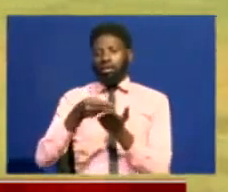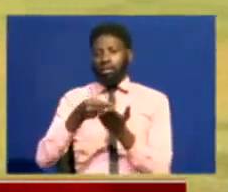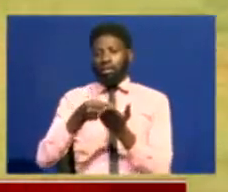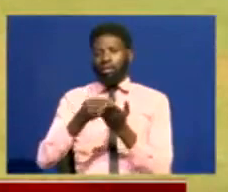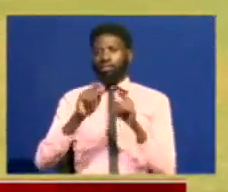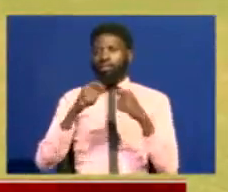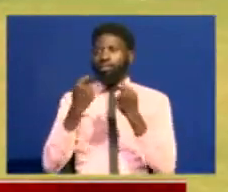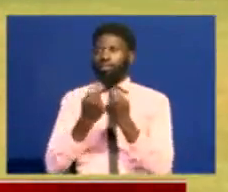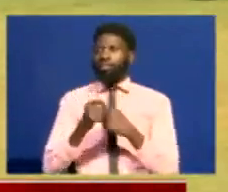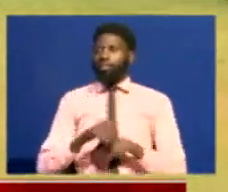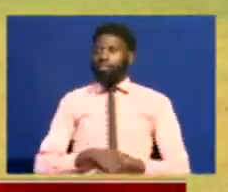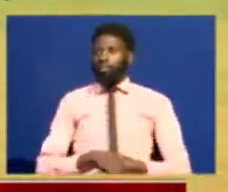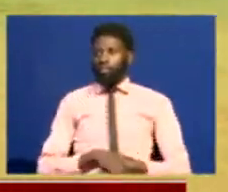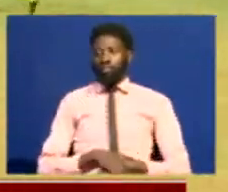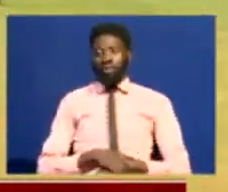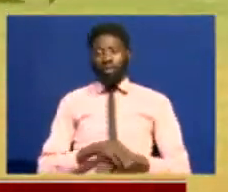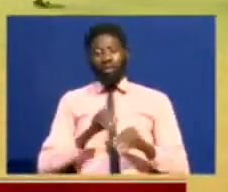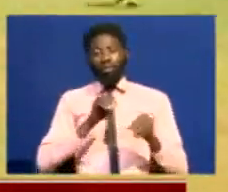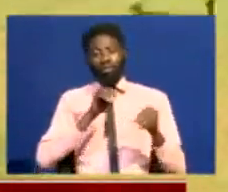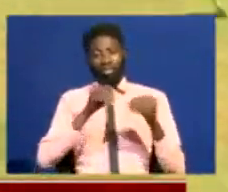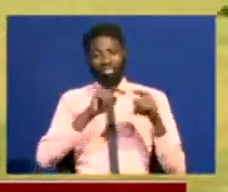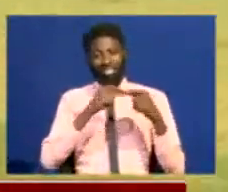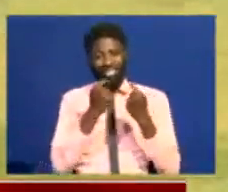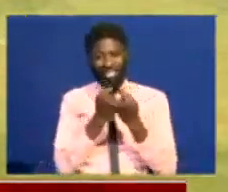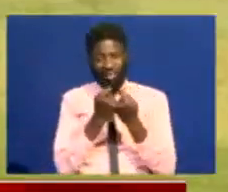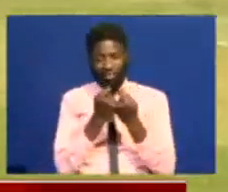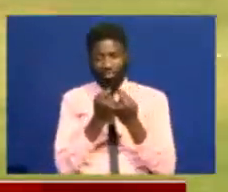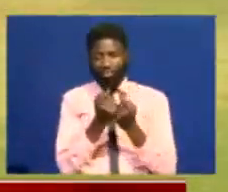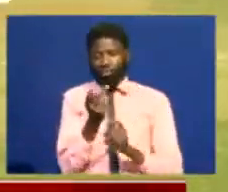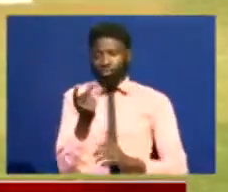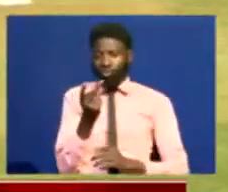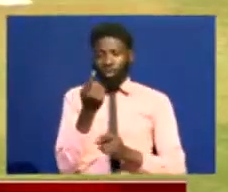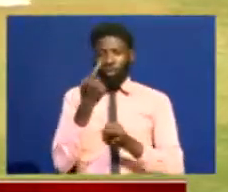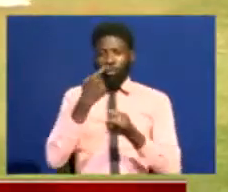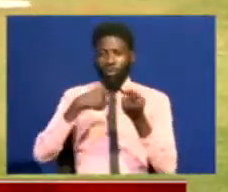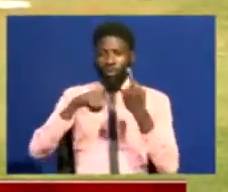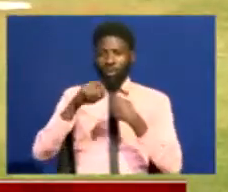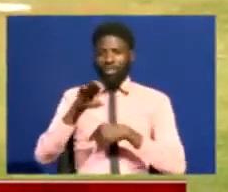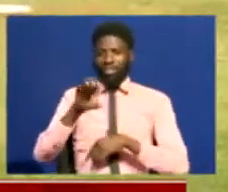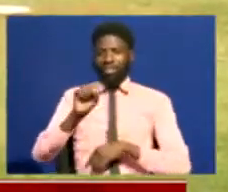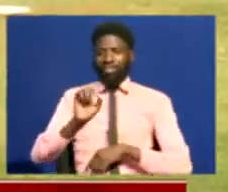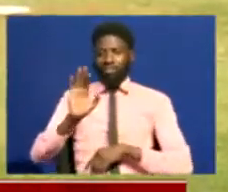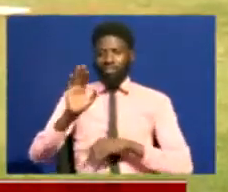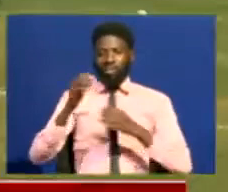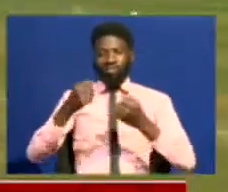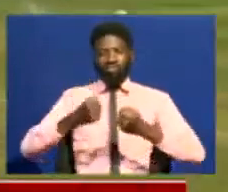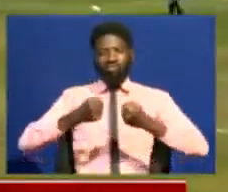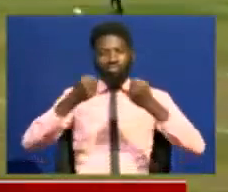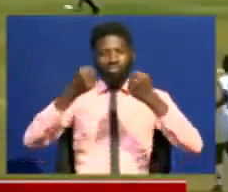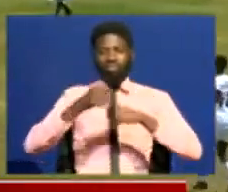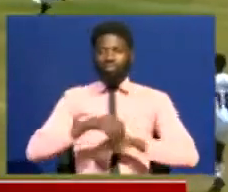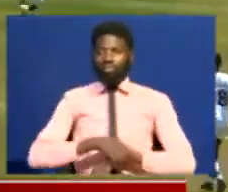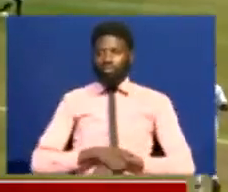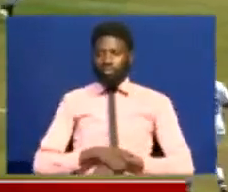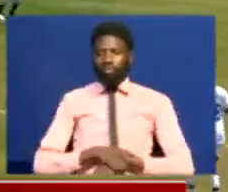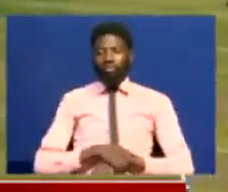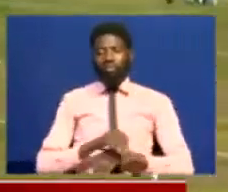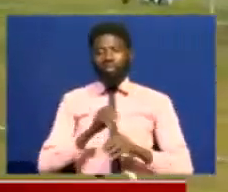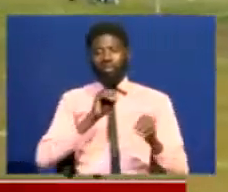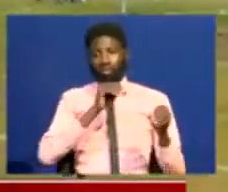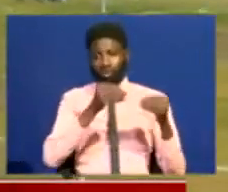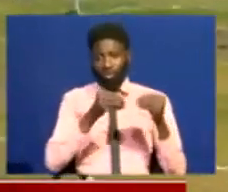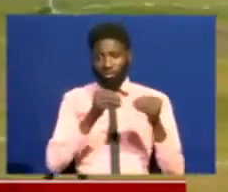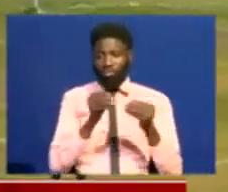Busia Elites and Busia Combined are the champions of the inaugural Cabinet Secretary Ababu Namwamba Trophy. Busia Elite defeated Arambe